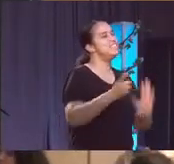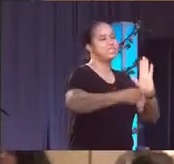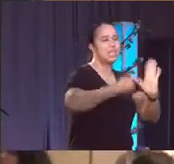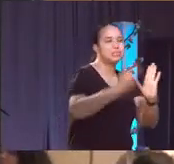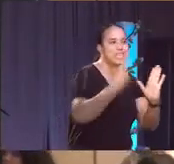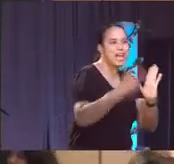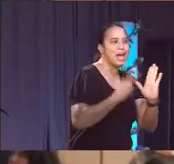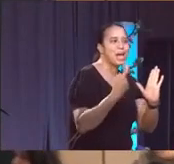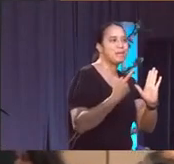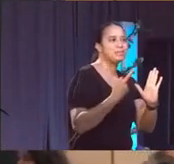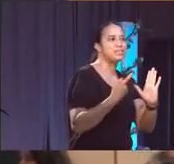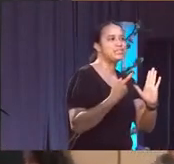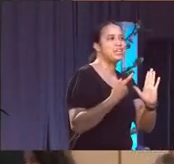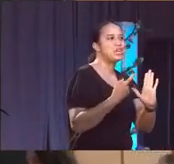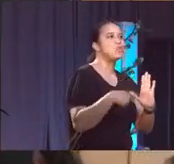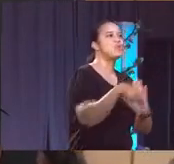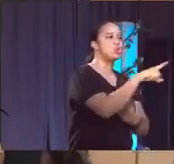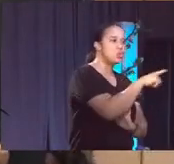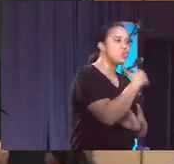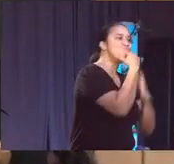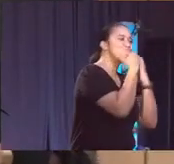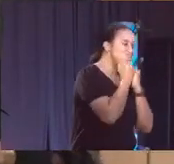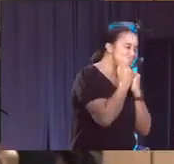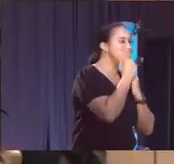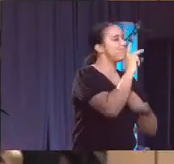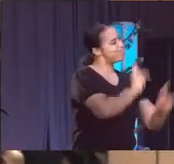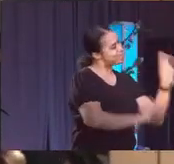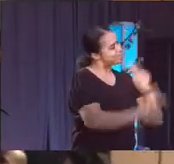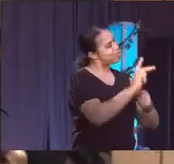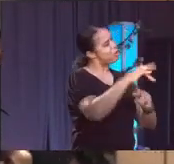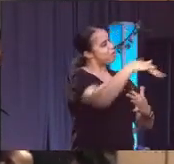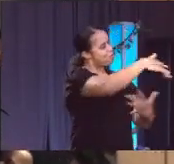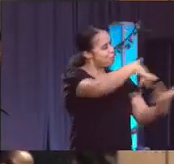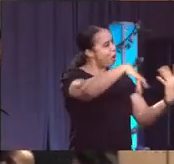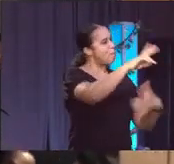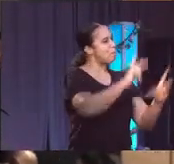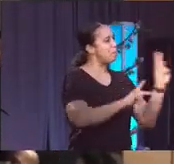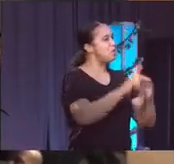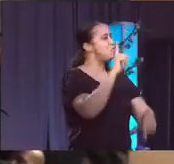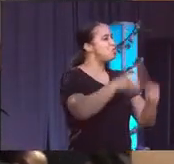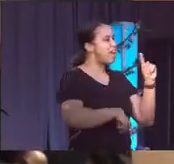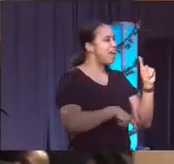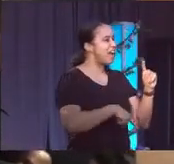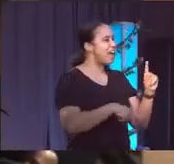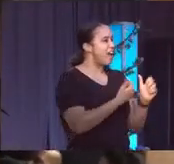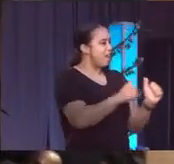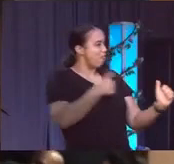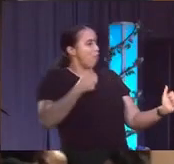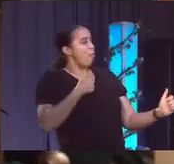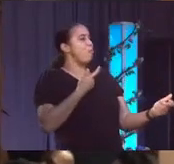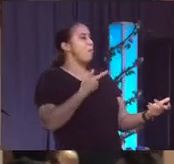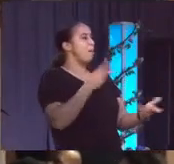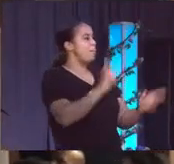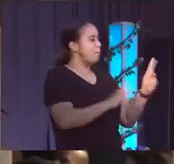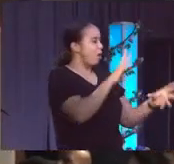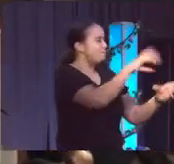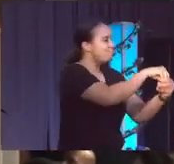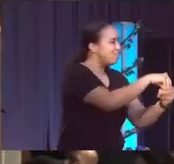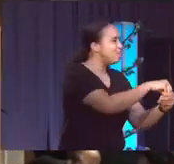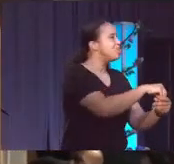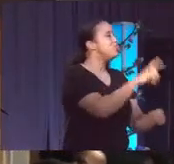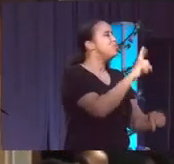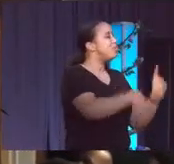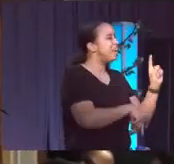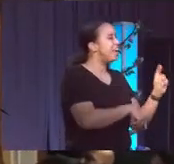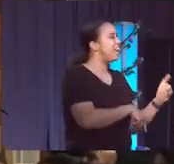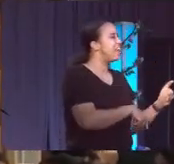Sometimes when you're going to care about people and be around people, you can't always avoid what people are into. You can't always make